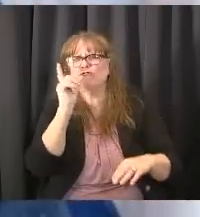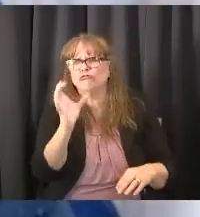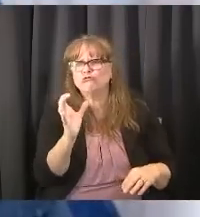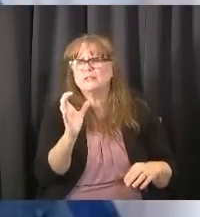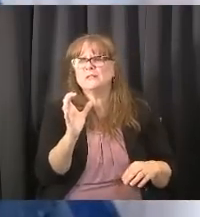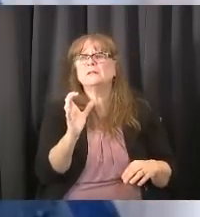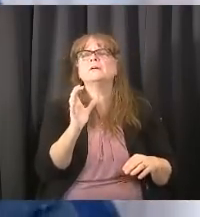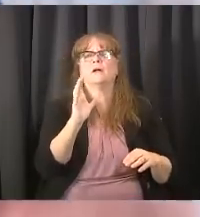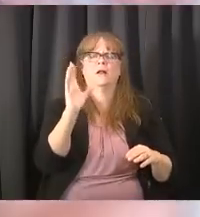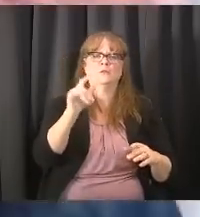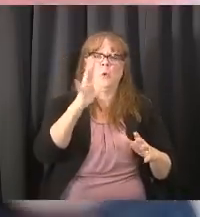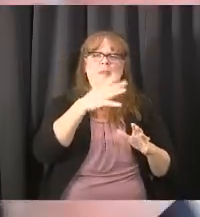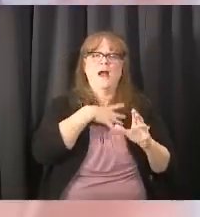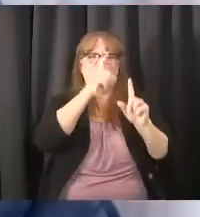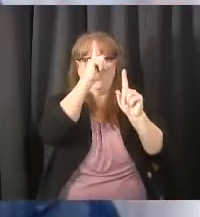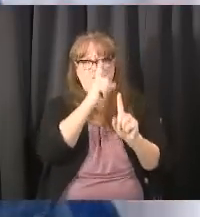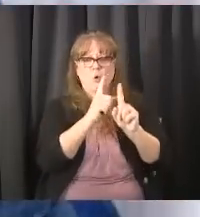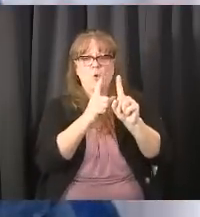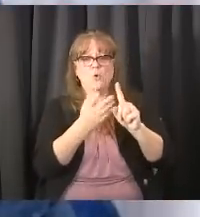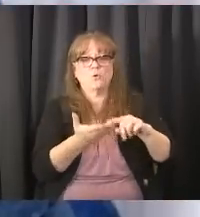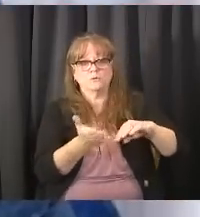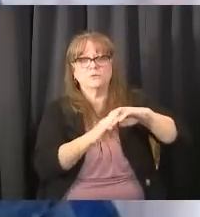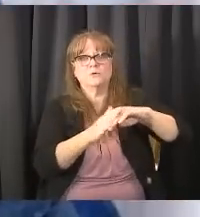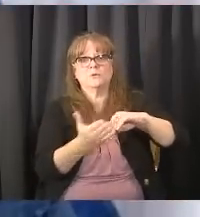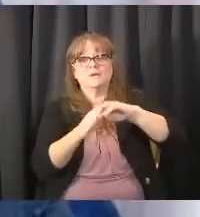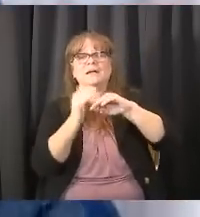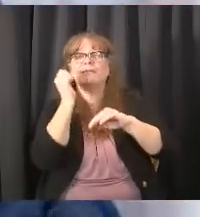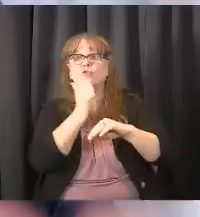scheduled. But I think you'll see some of the large